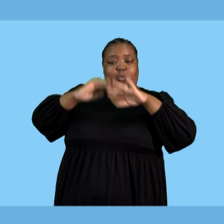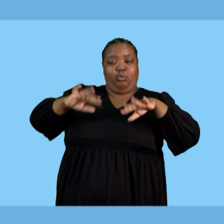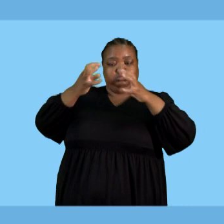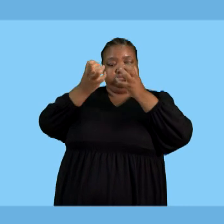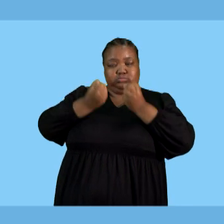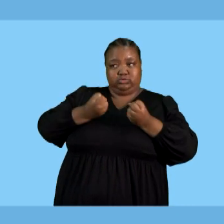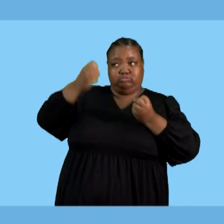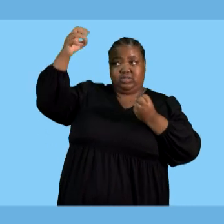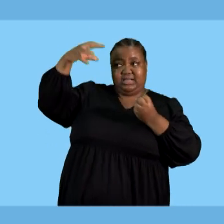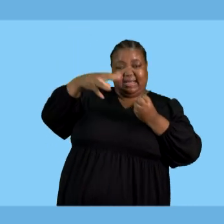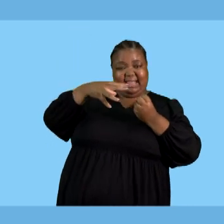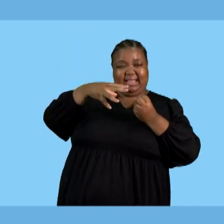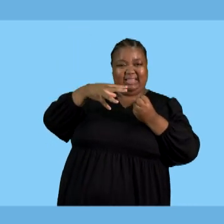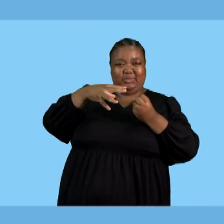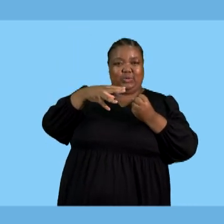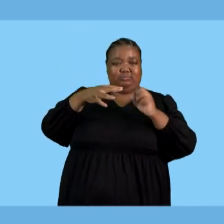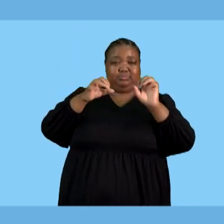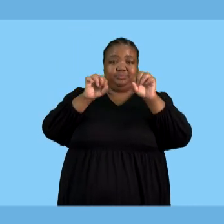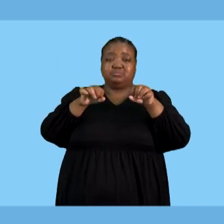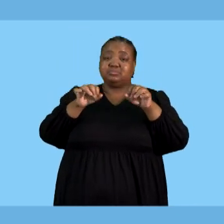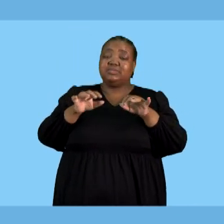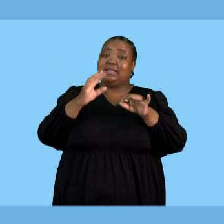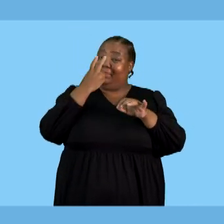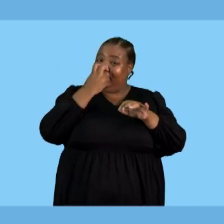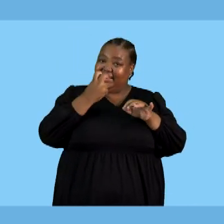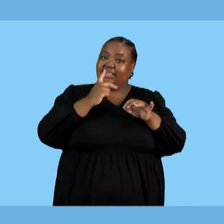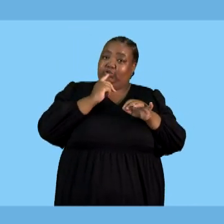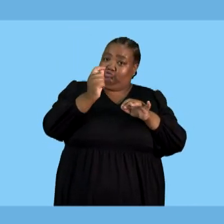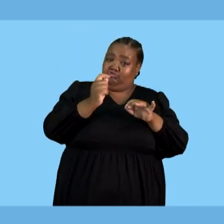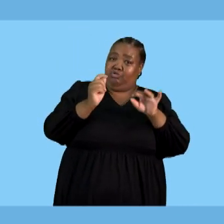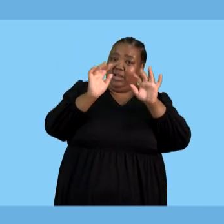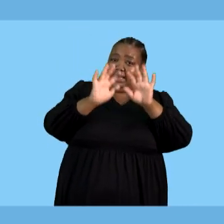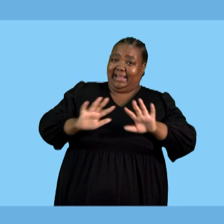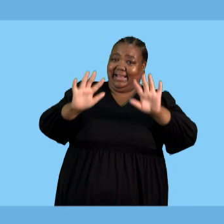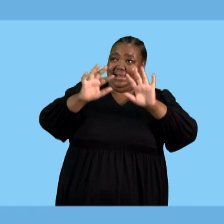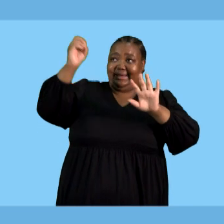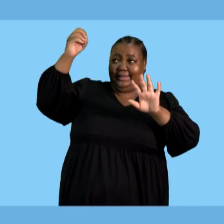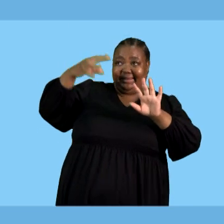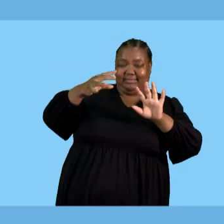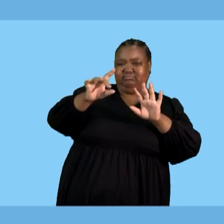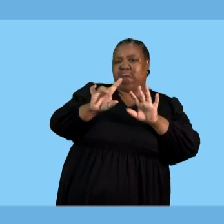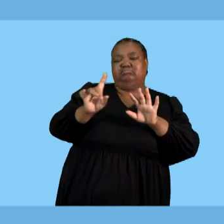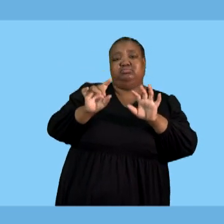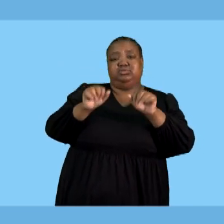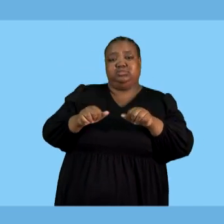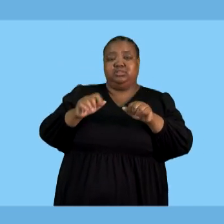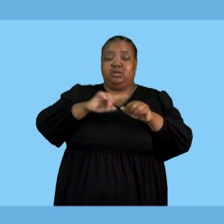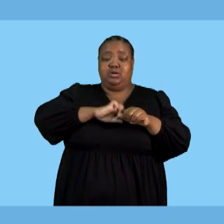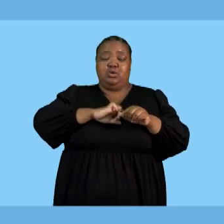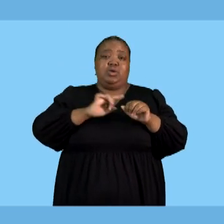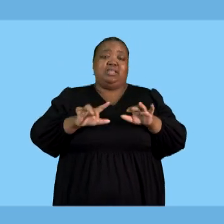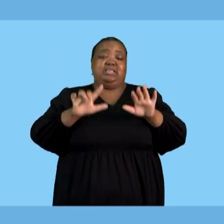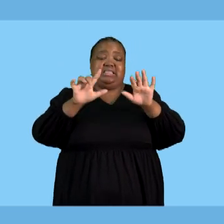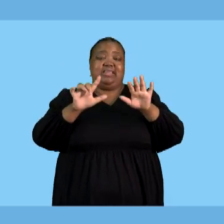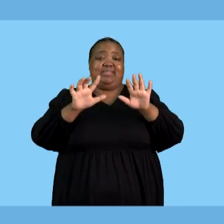So the black, it is not really the color of light. Why? Because that spot is going to